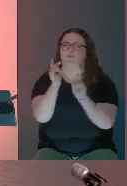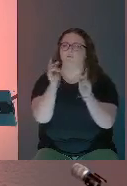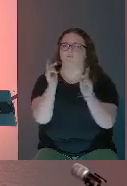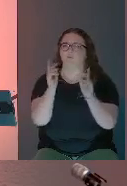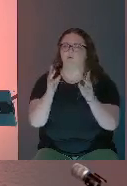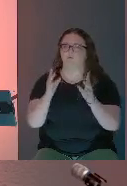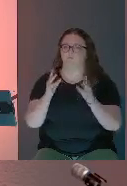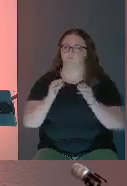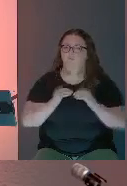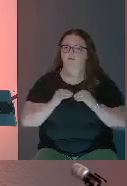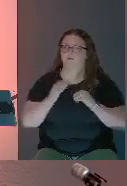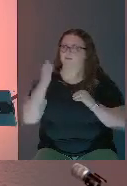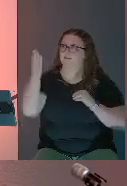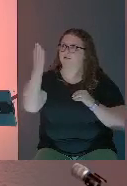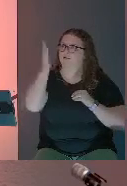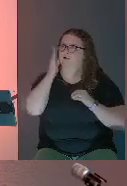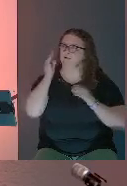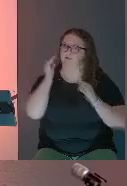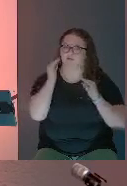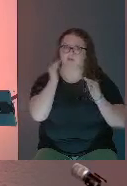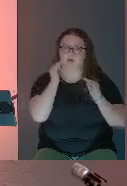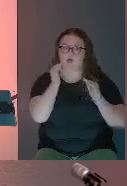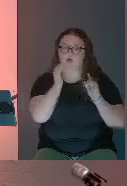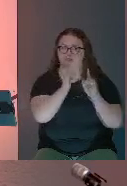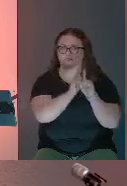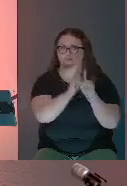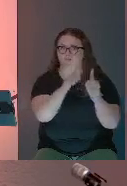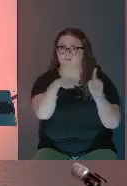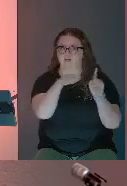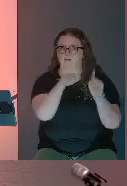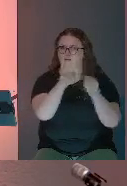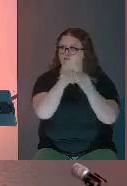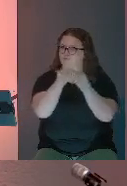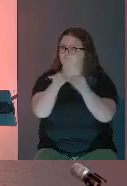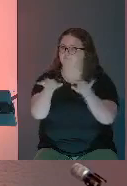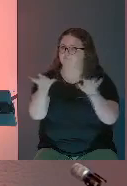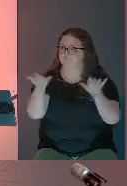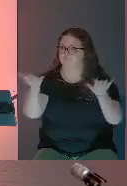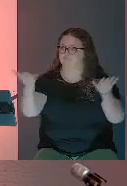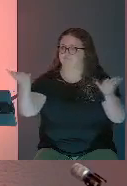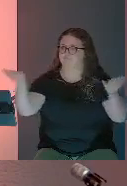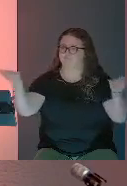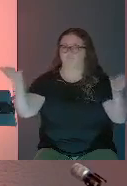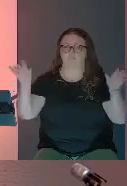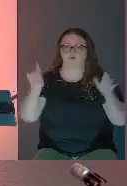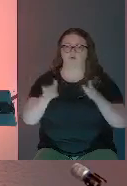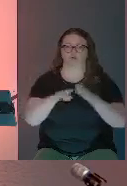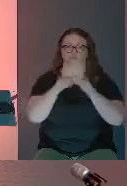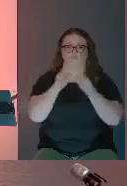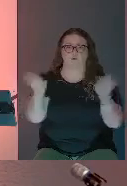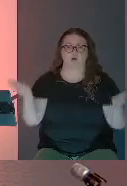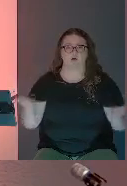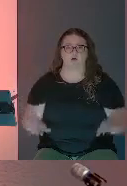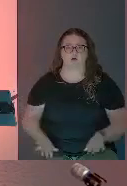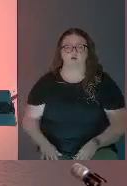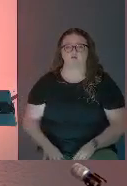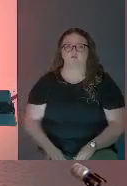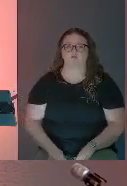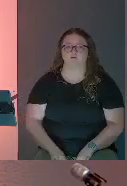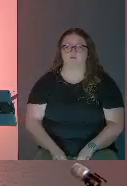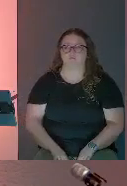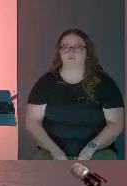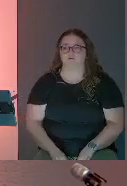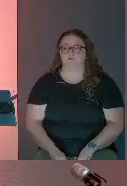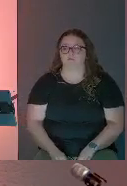embracing what God had taught these 12 men, and they took it to the limits. They took it to the world. Be witnesses for me, he says,